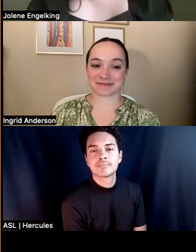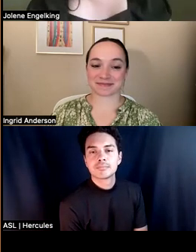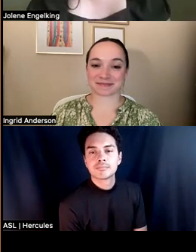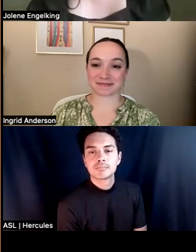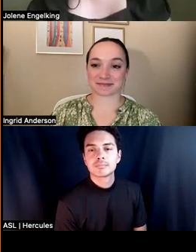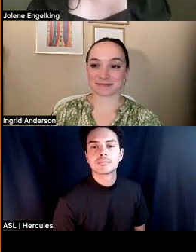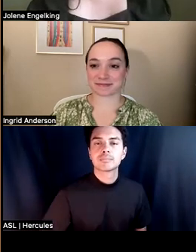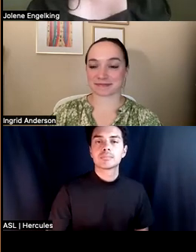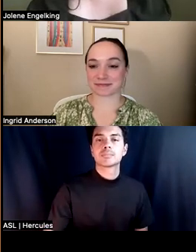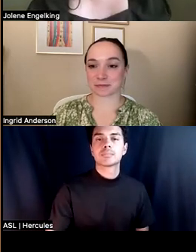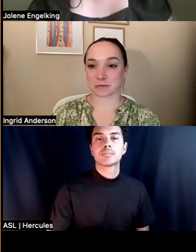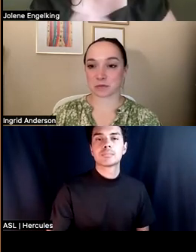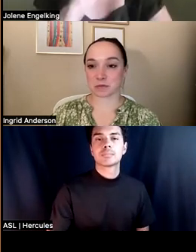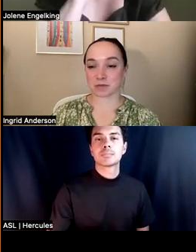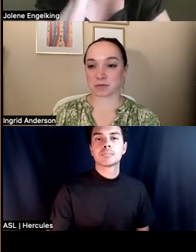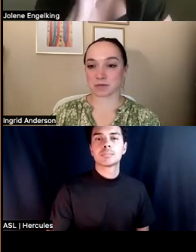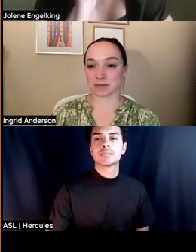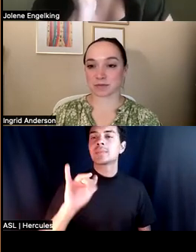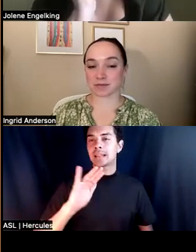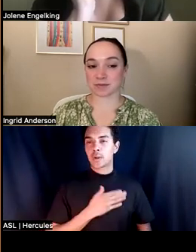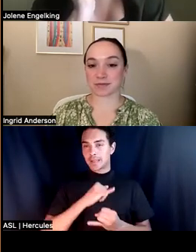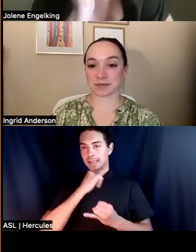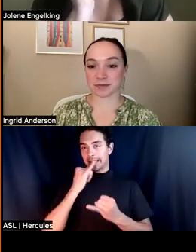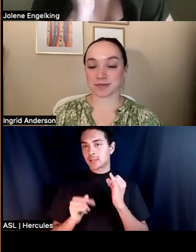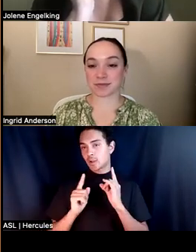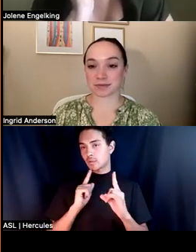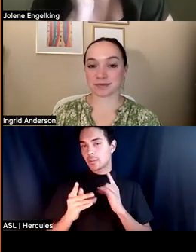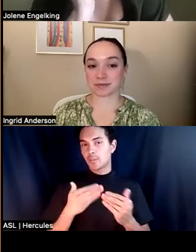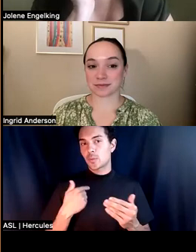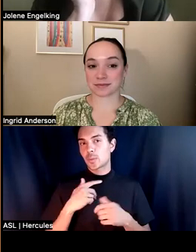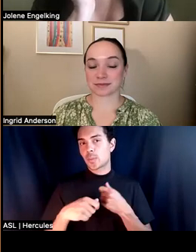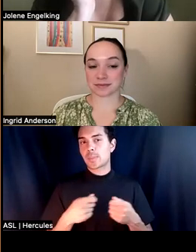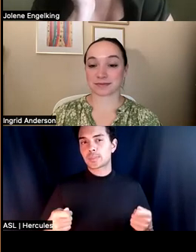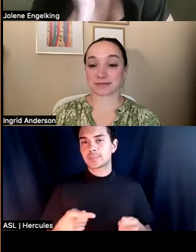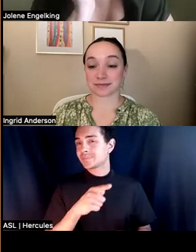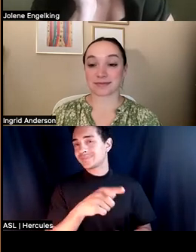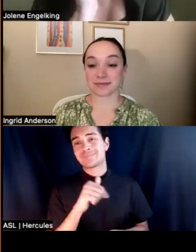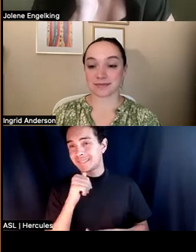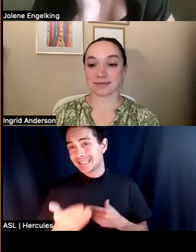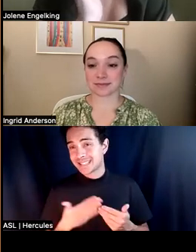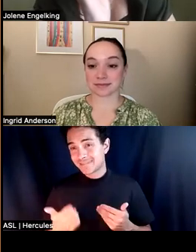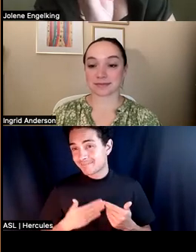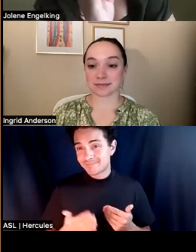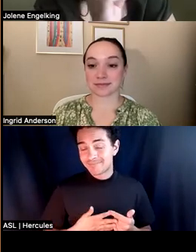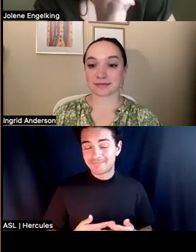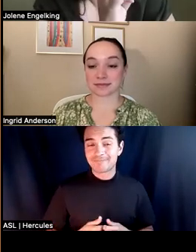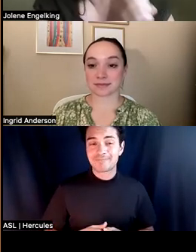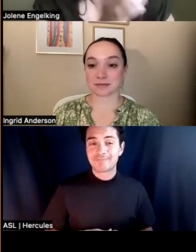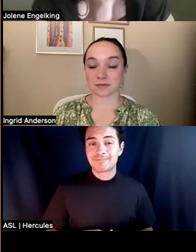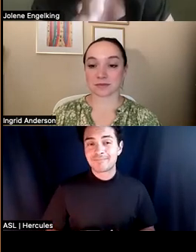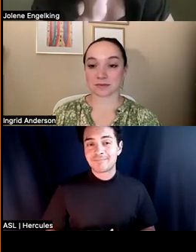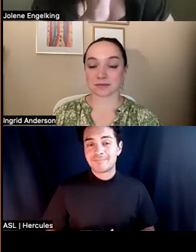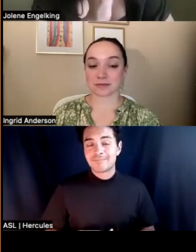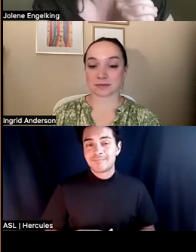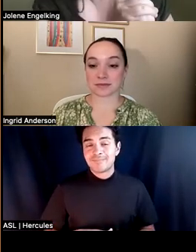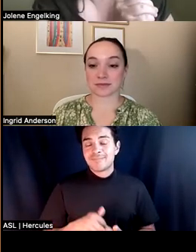but this is kind of our last like little conversation before we kind of end is this isn't easy. And so, I think that some of the things I